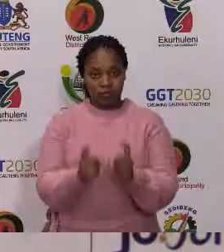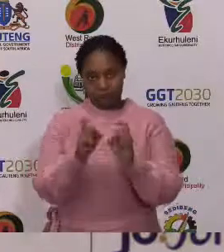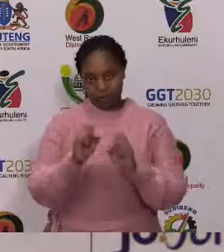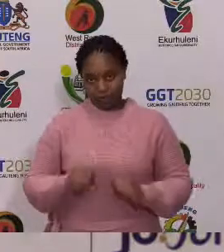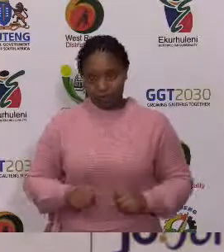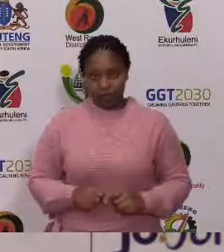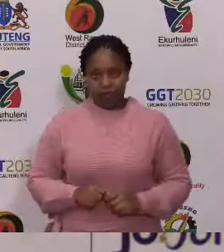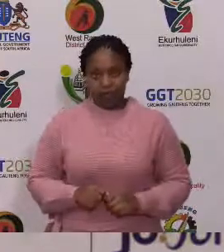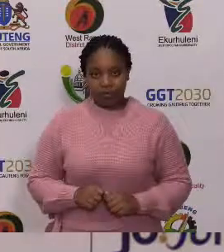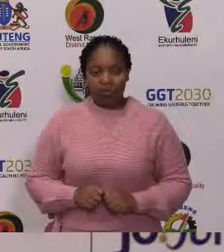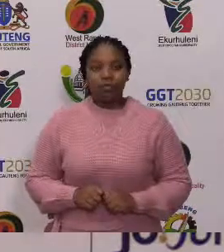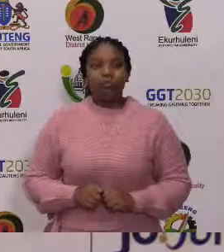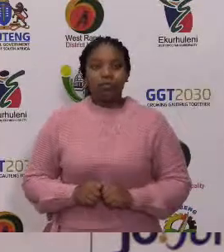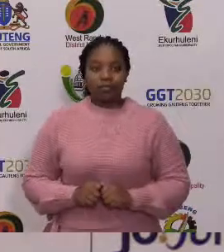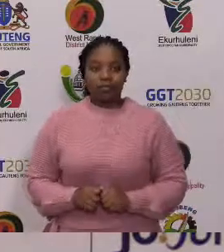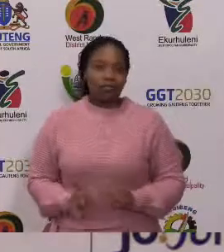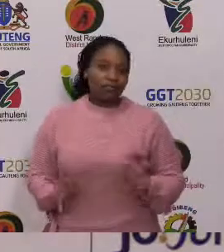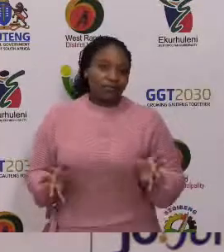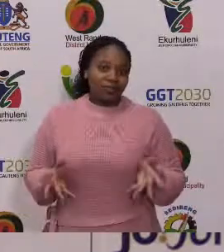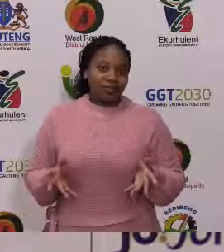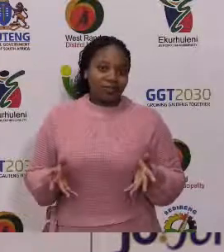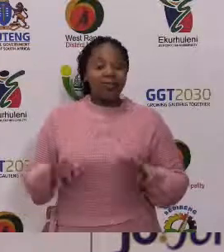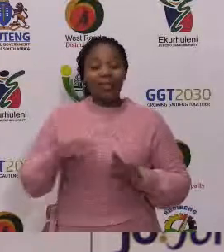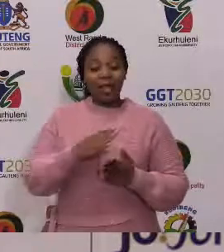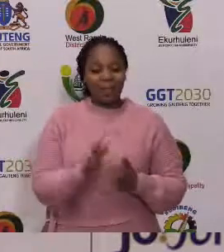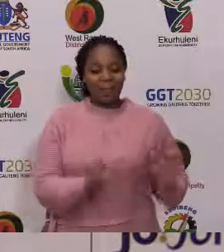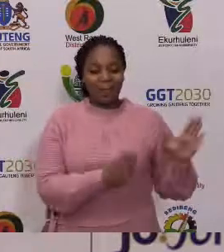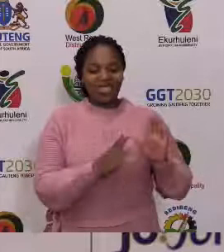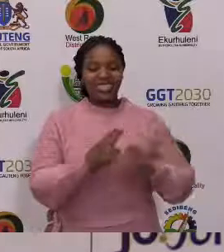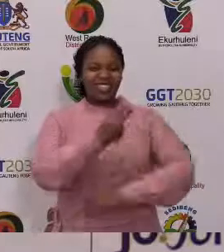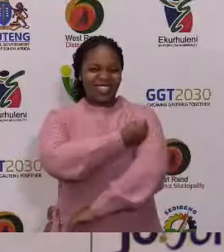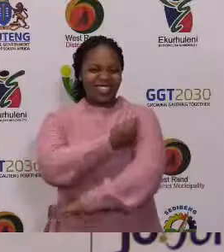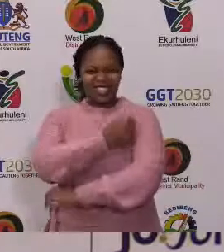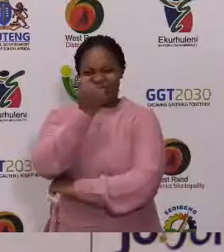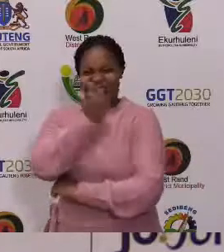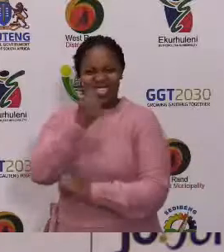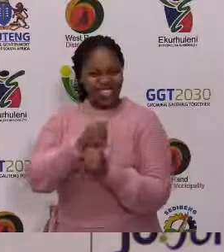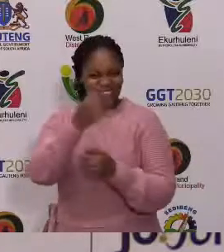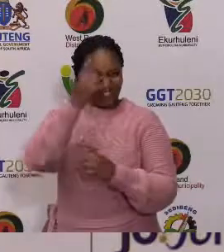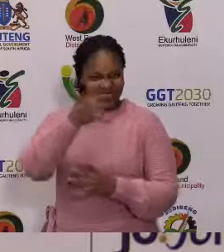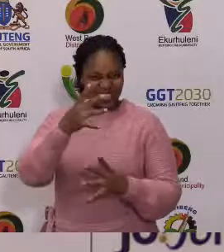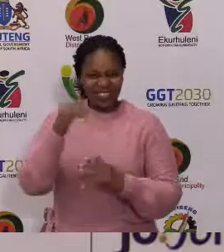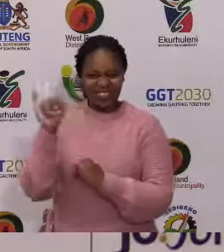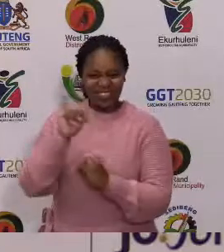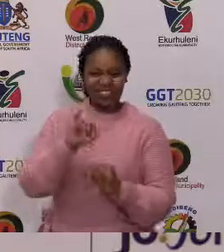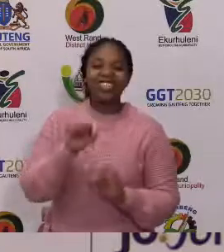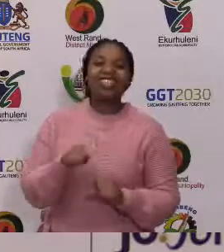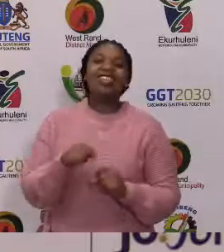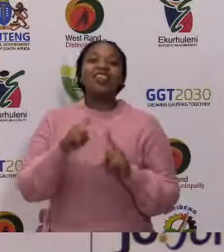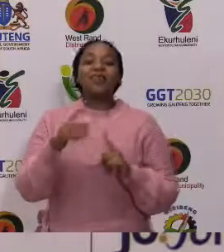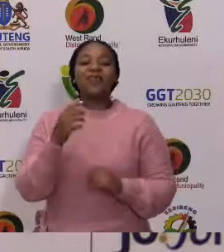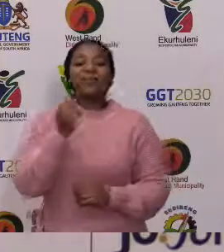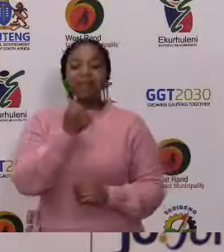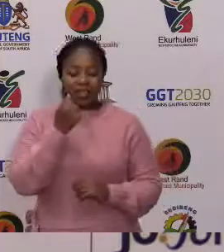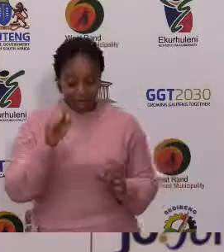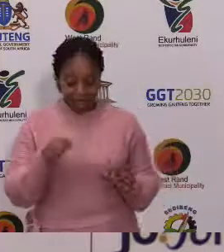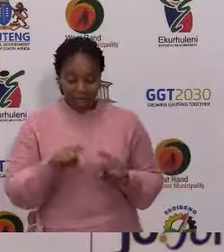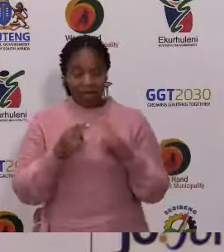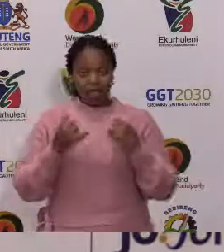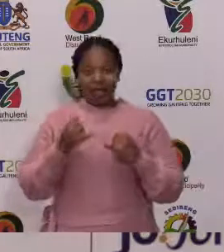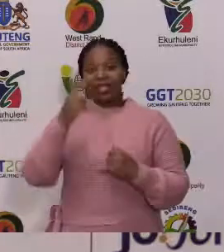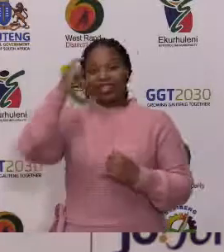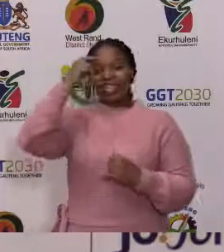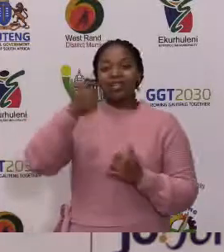So this was my vaccination part of it, my apologies. But like I said, I think we're in a relatively good space right